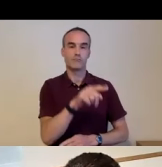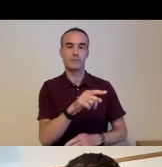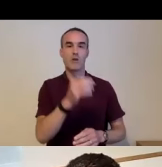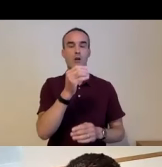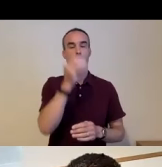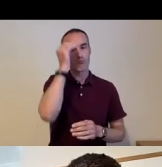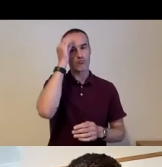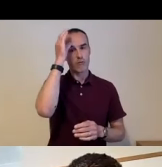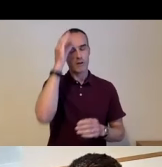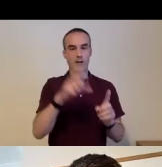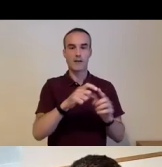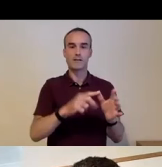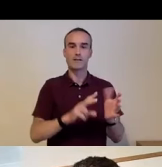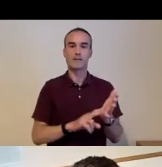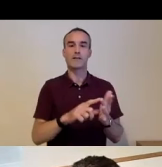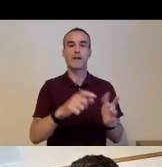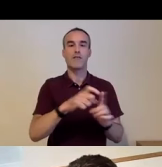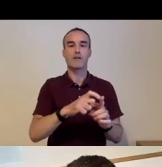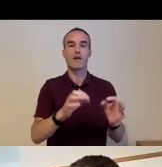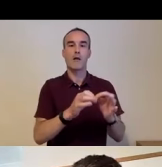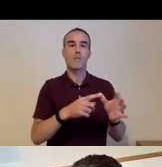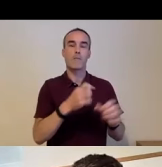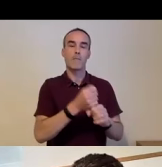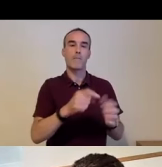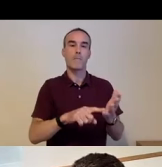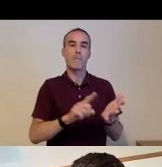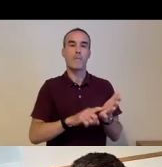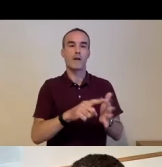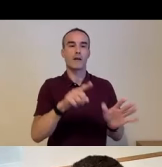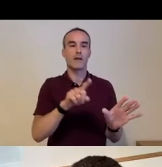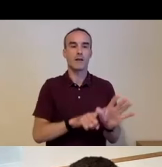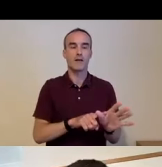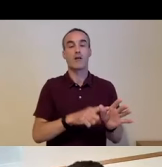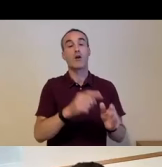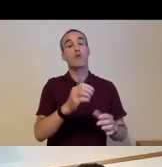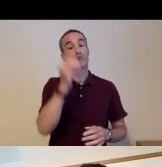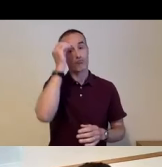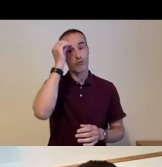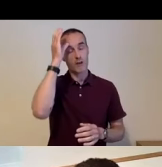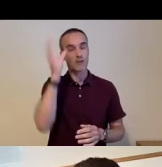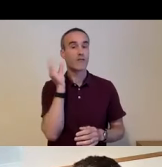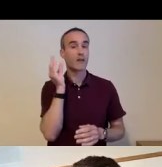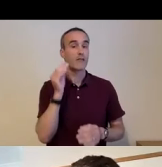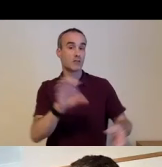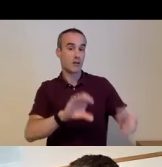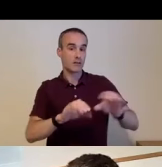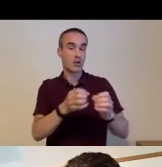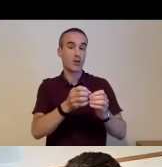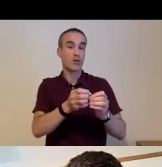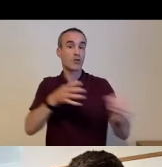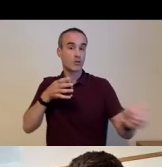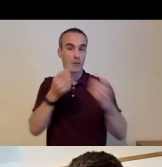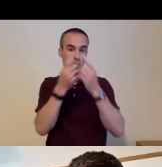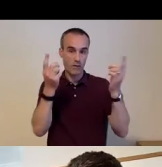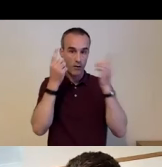Baguley. David is Professor of Hearing Sciences at University of Nottingham. David's got both research and clinical